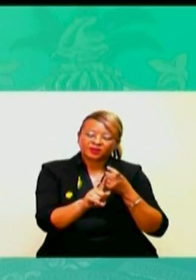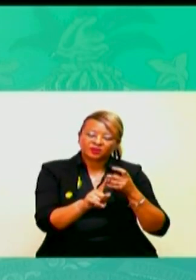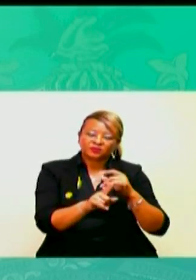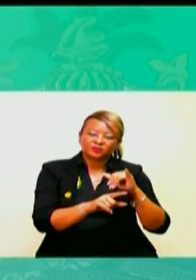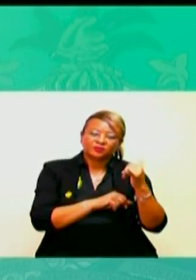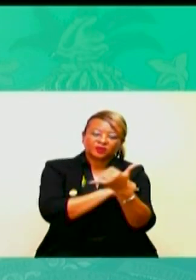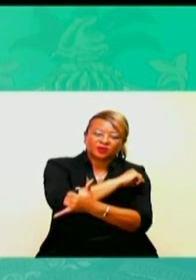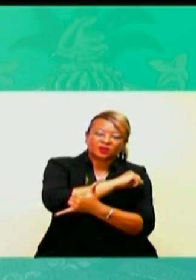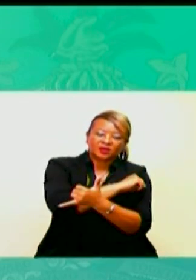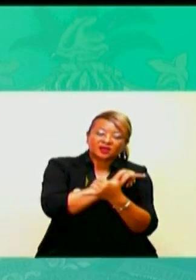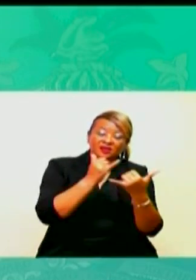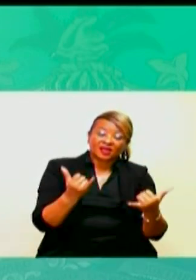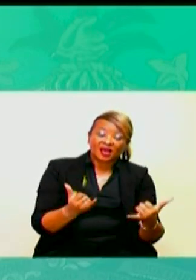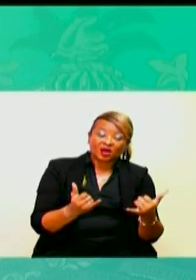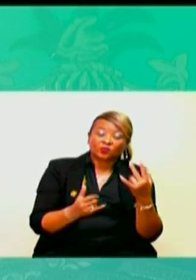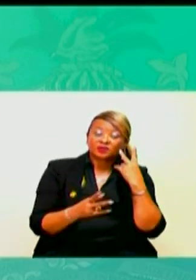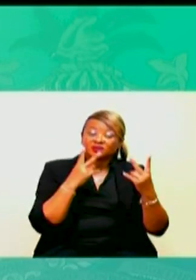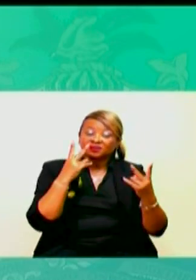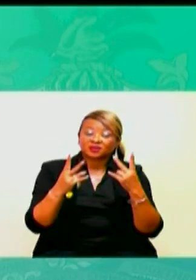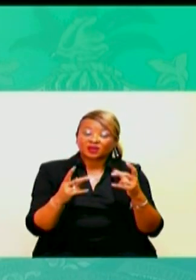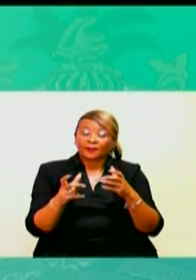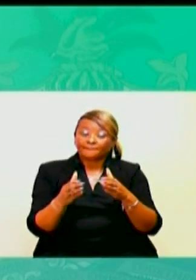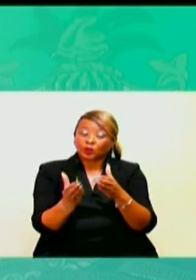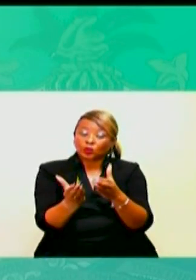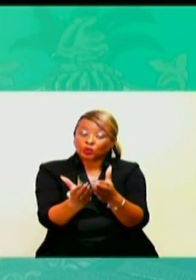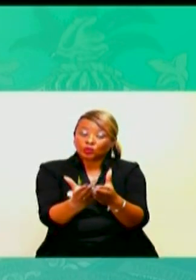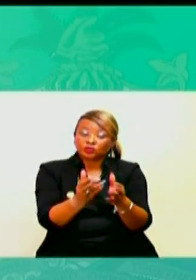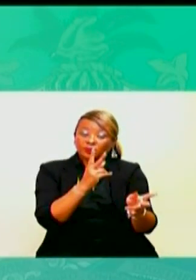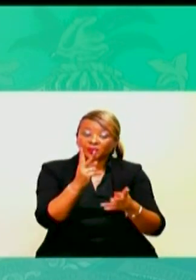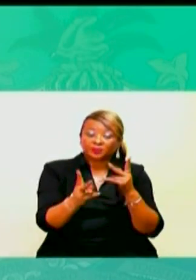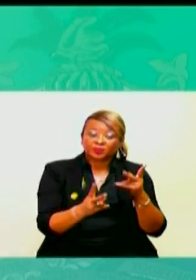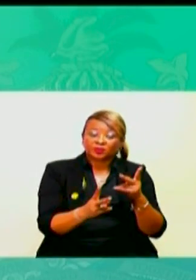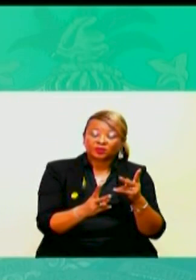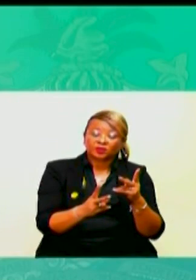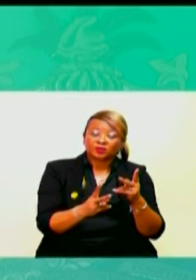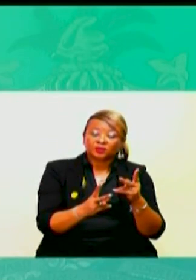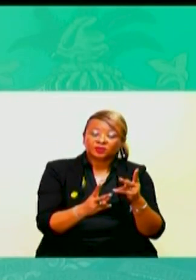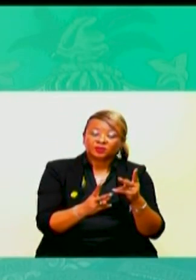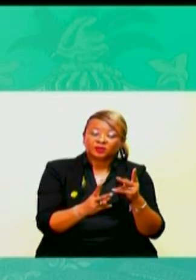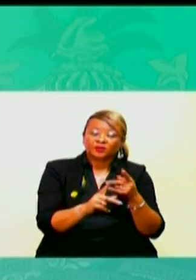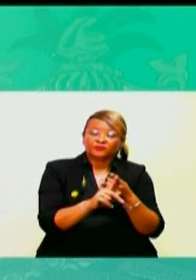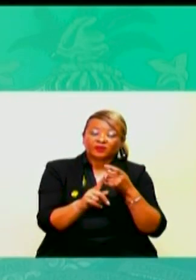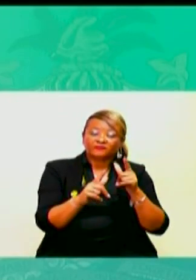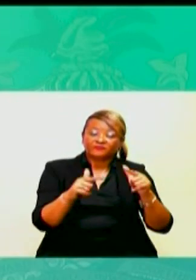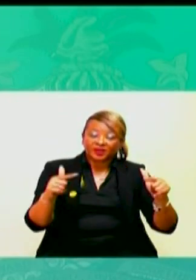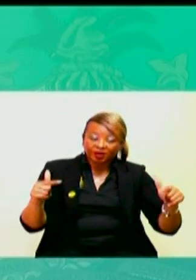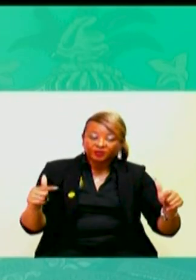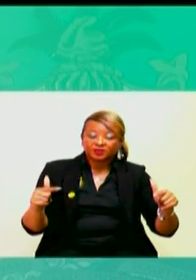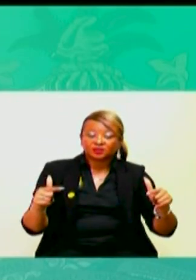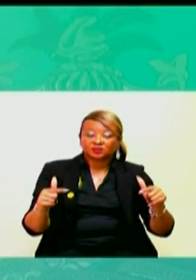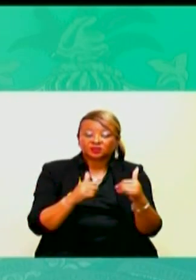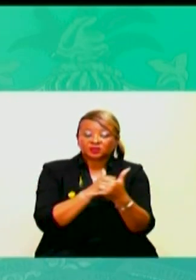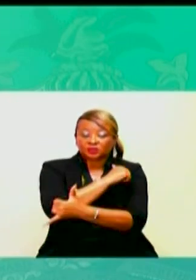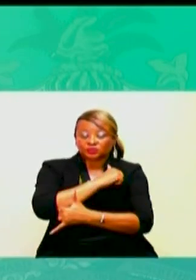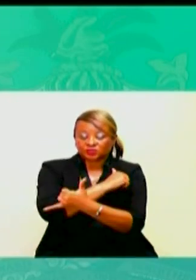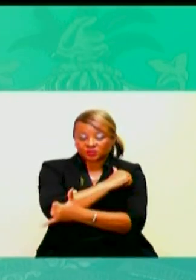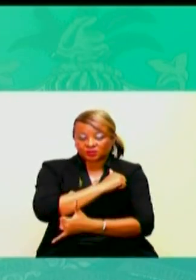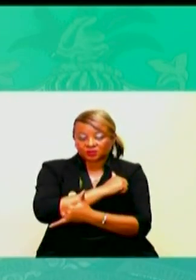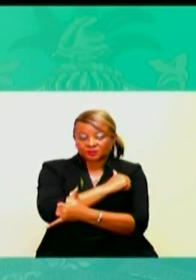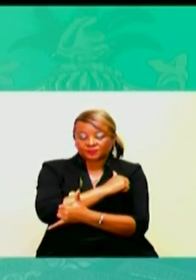now witnessing significant boatloads of irregular migrants from varying countries. Madam